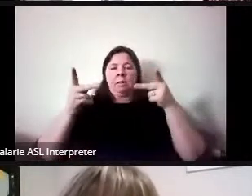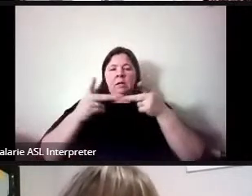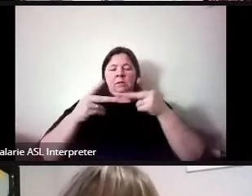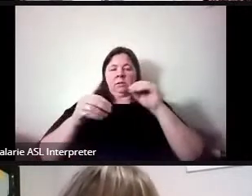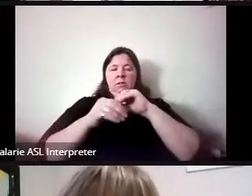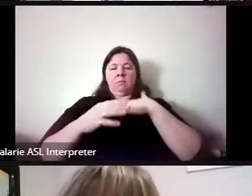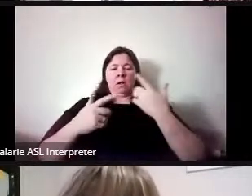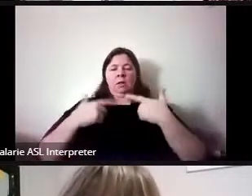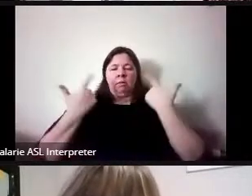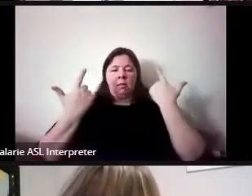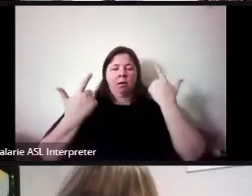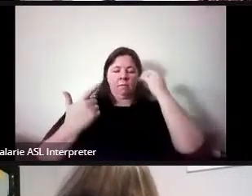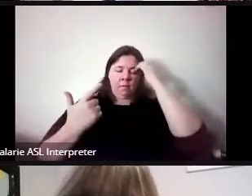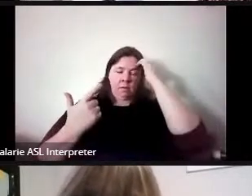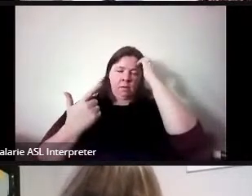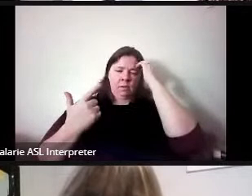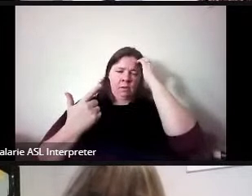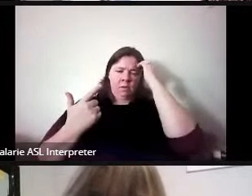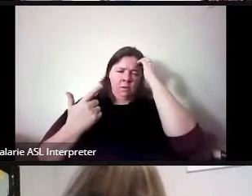my lifetime.